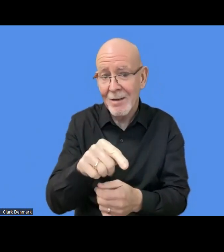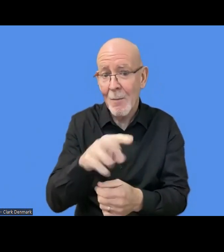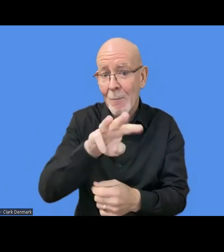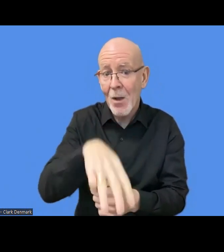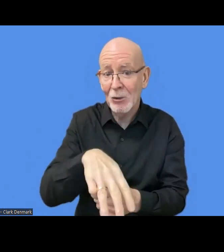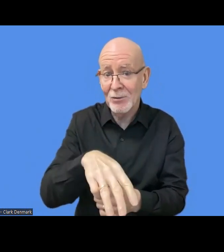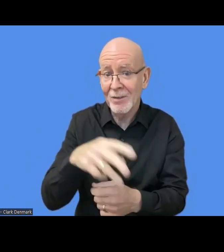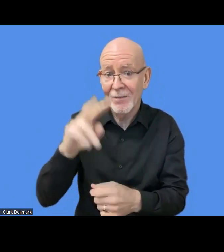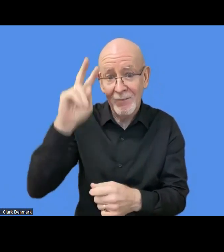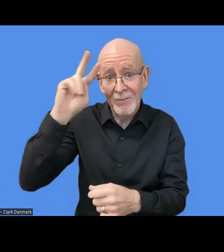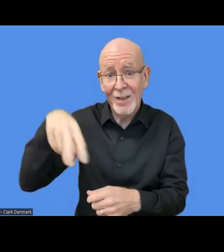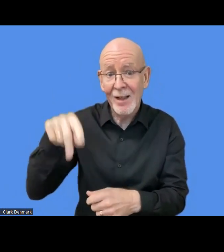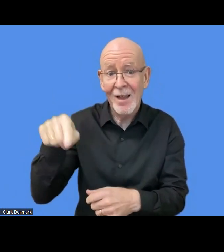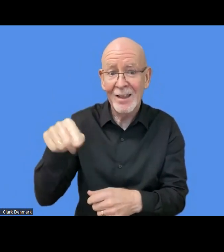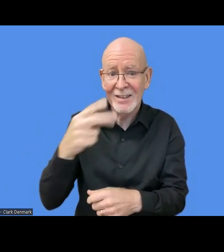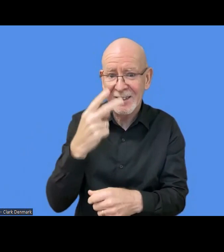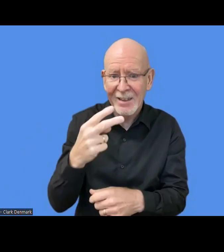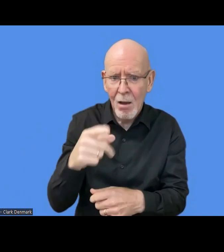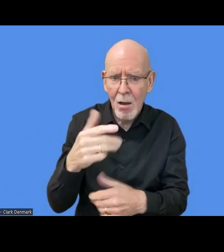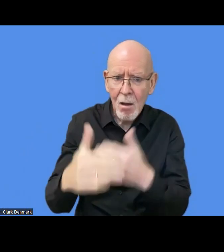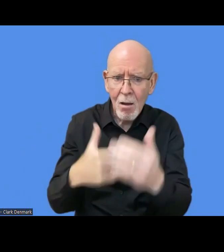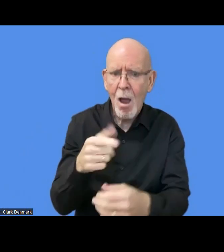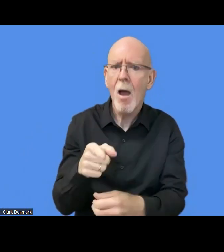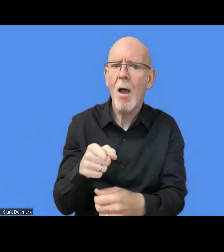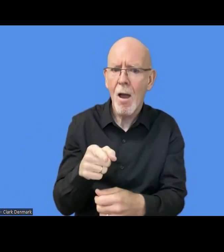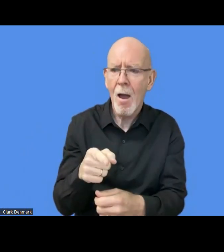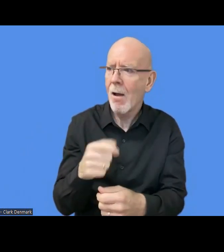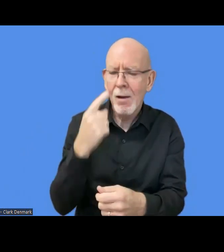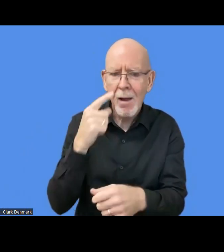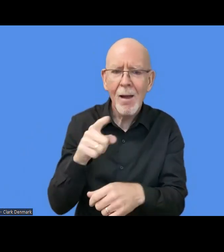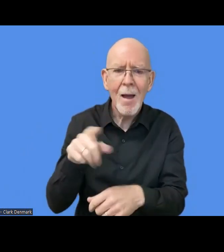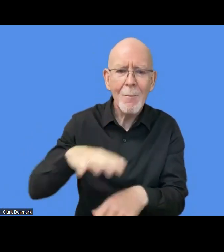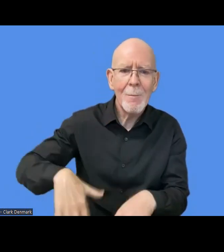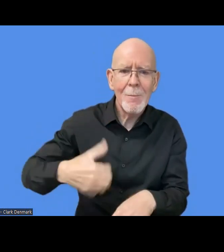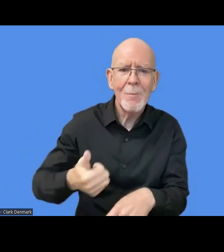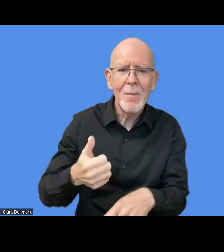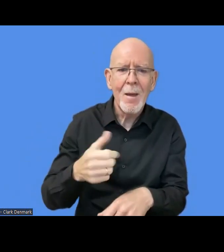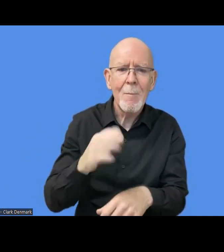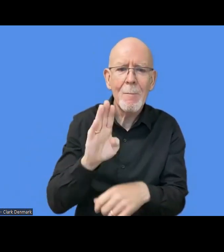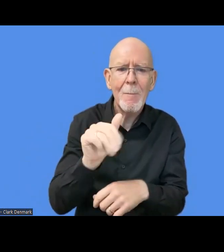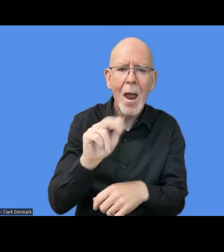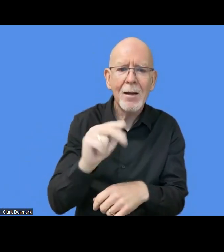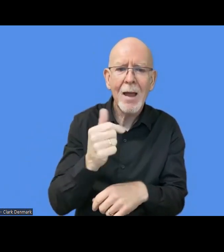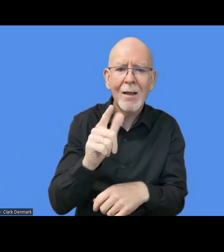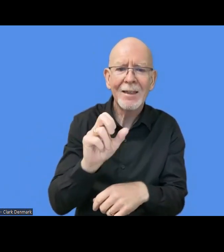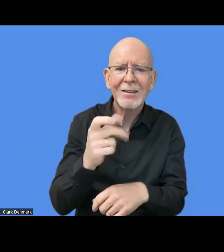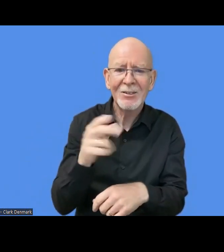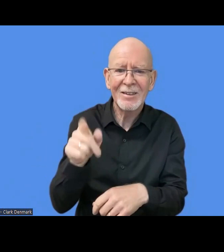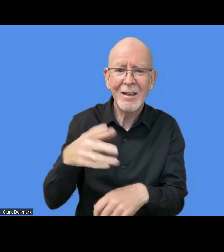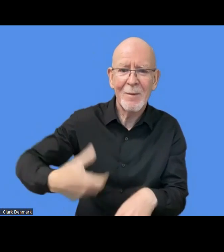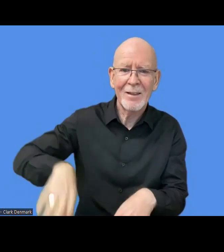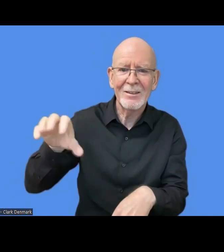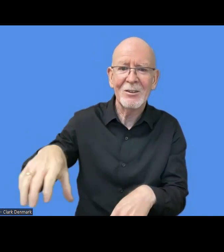of scaling up, be made to have similar impact in Toronto. And I'm particularly